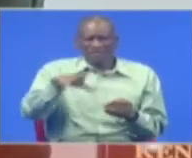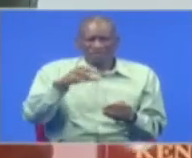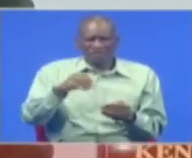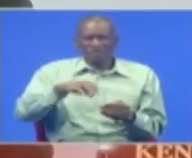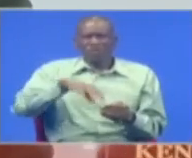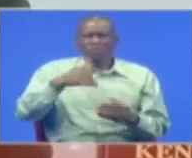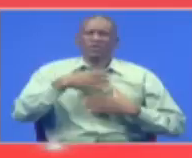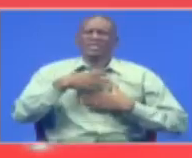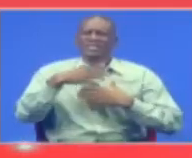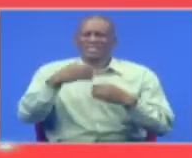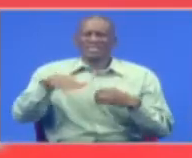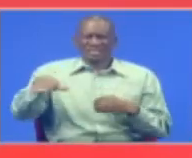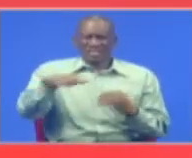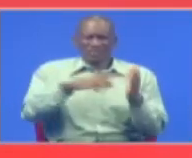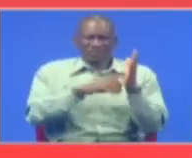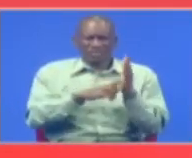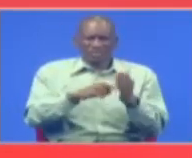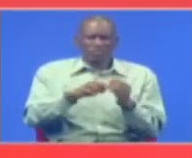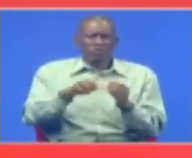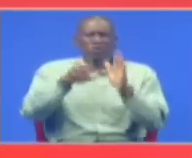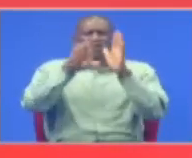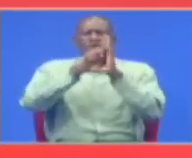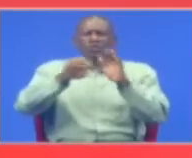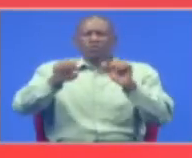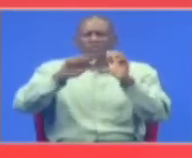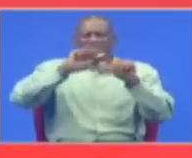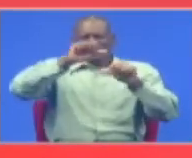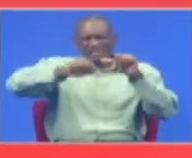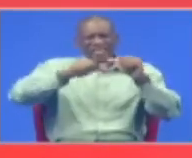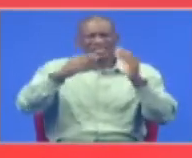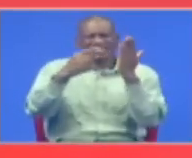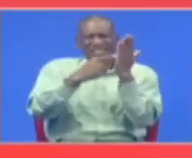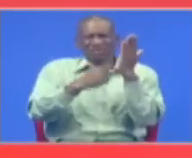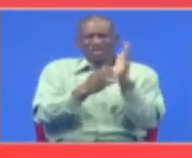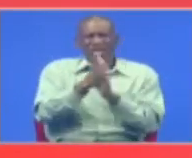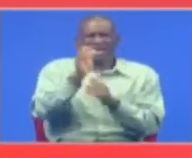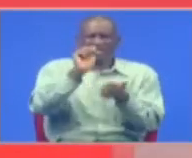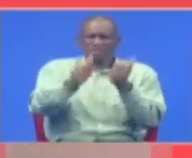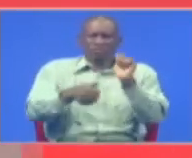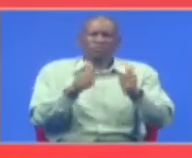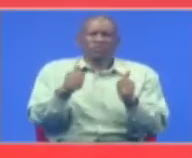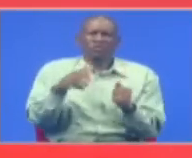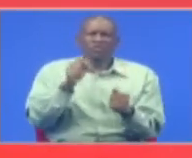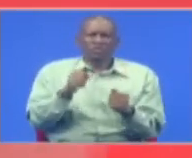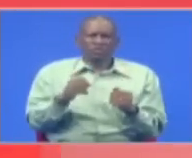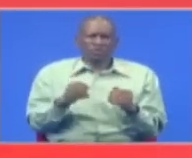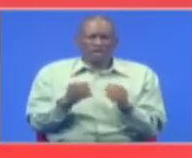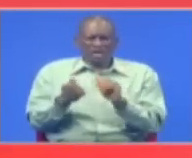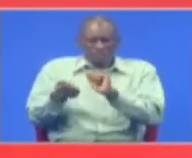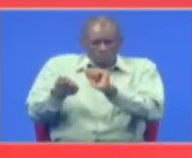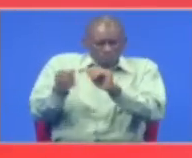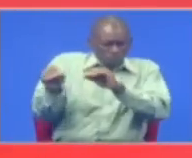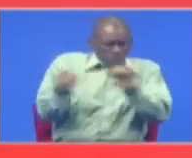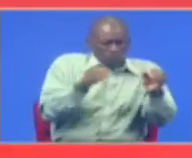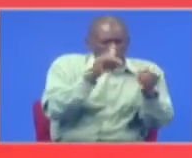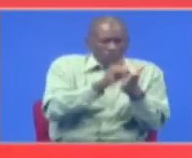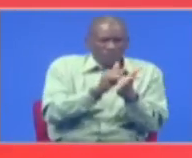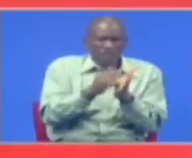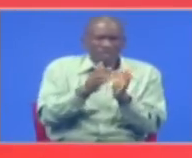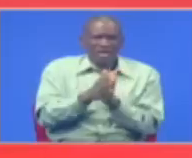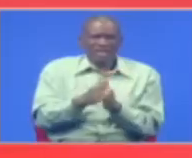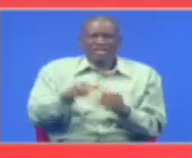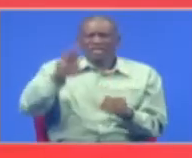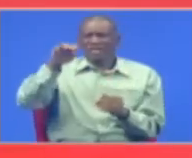interesting areas like law, science, technology, and sports law. So I eventually diverted in that at the